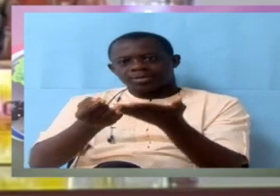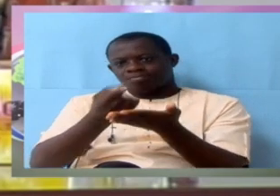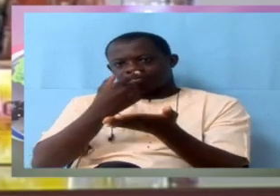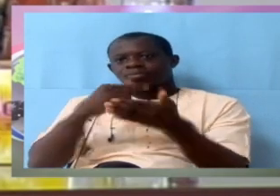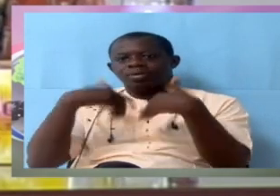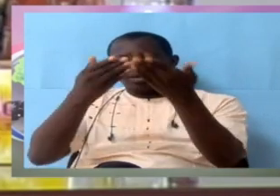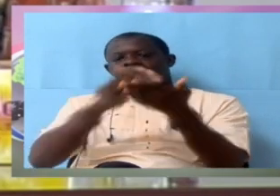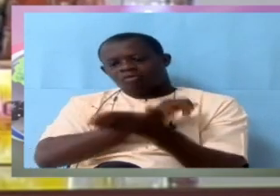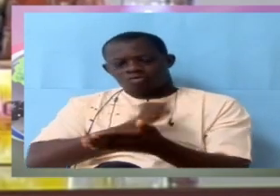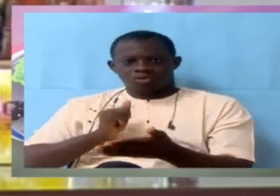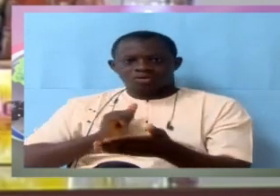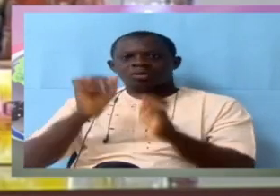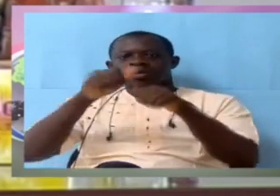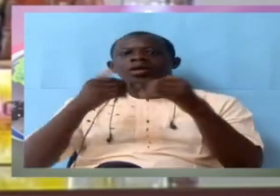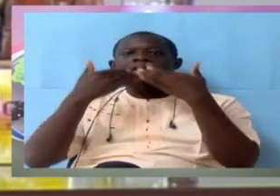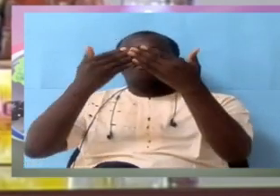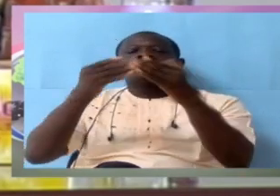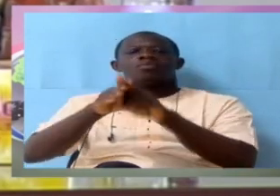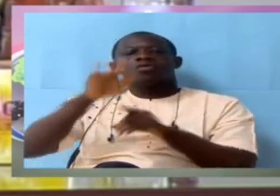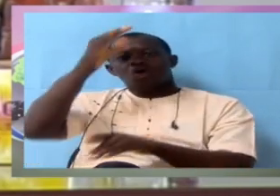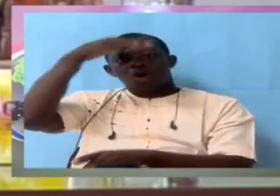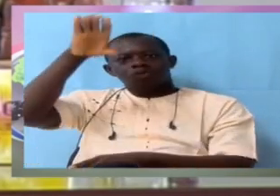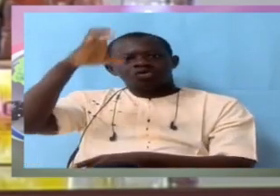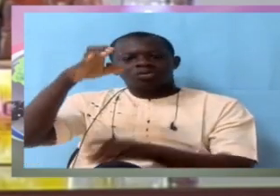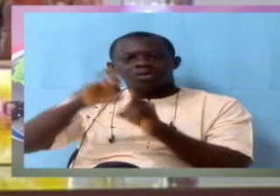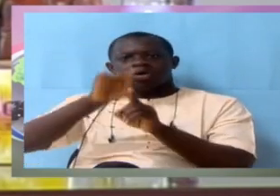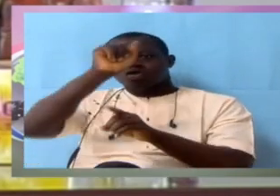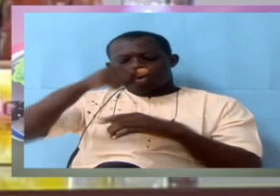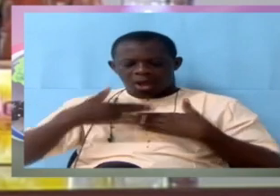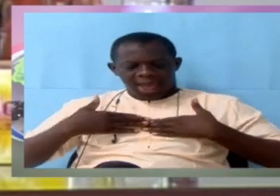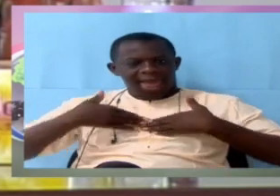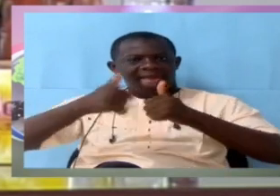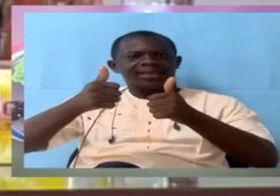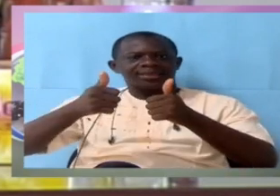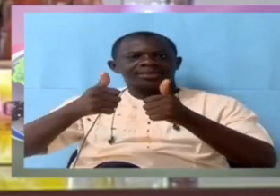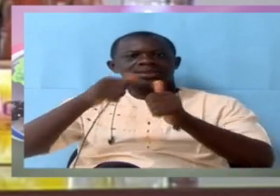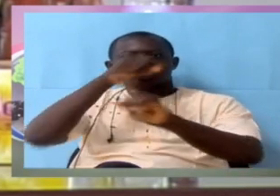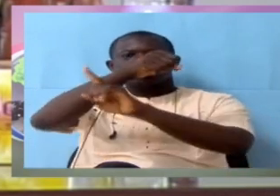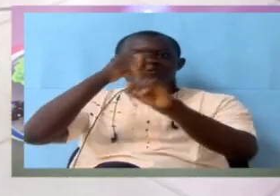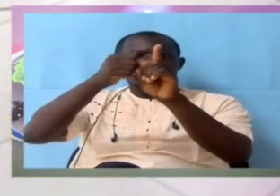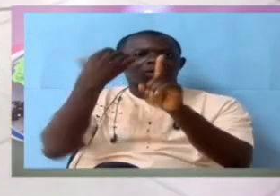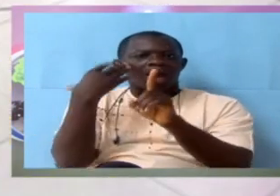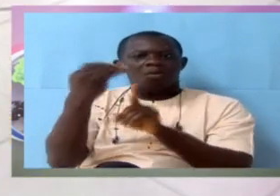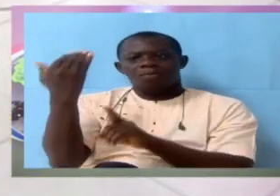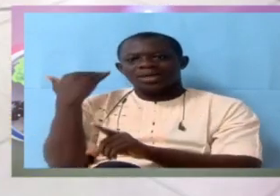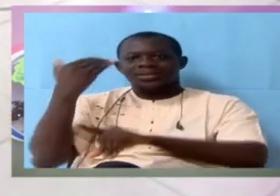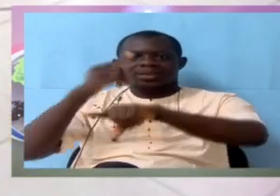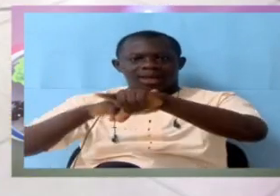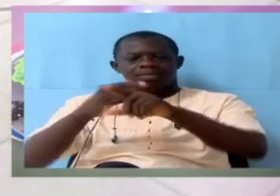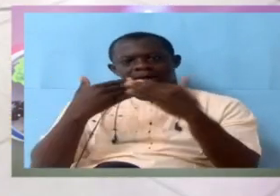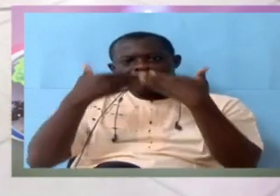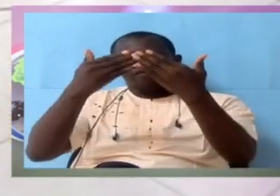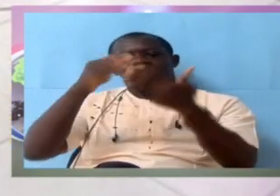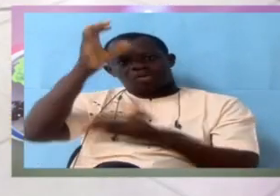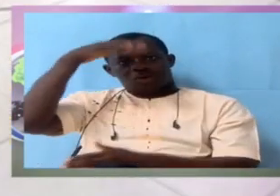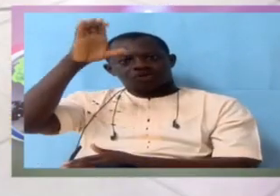Can you tell this commission how your health was, the condition of your health at that time? What was it like? Sila isa fono nyo o